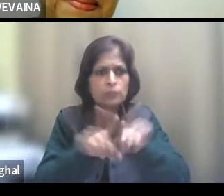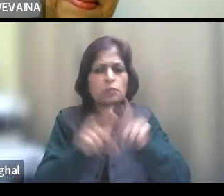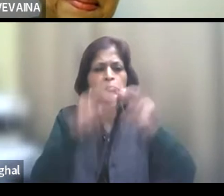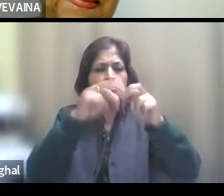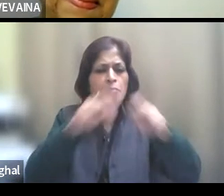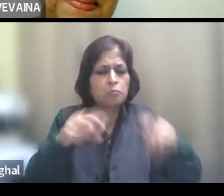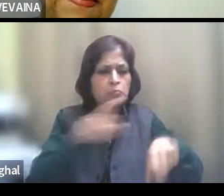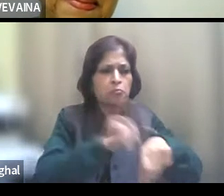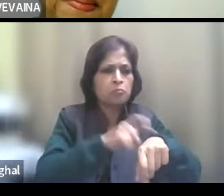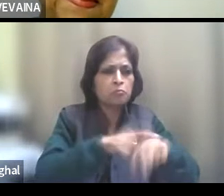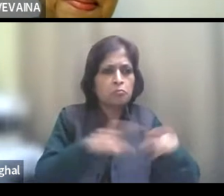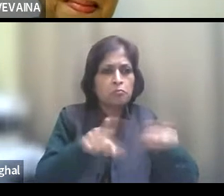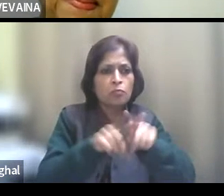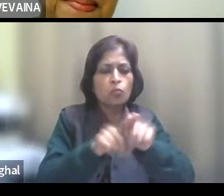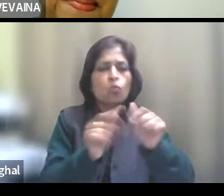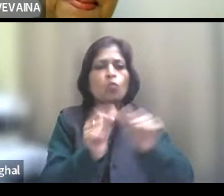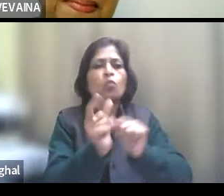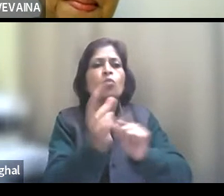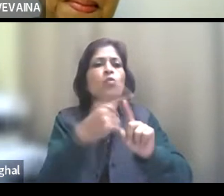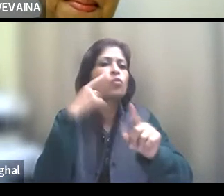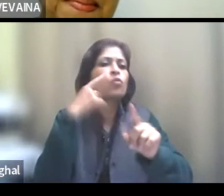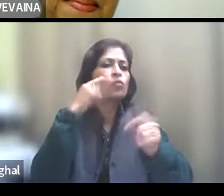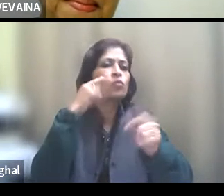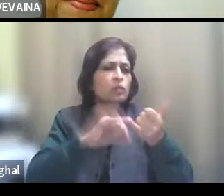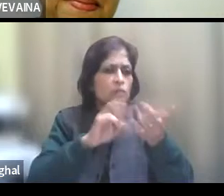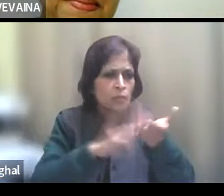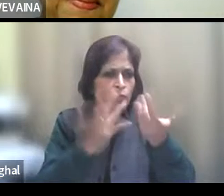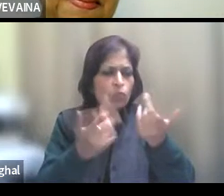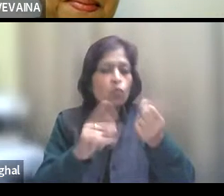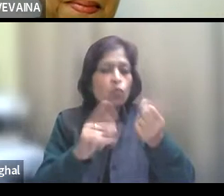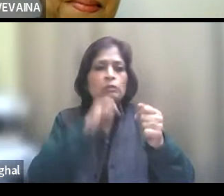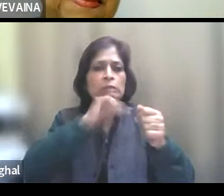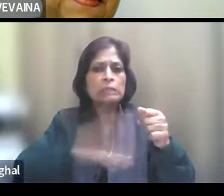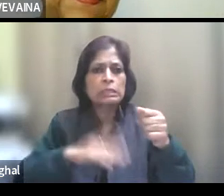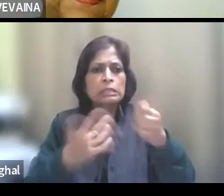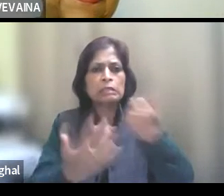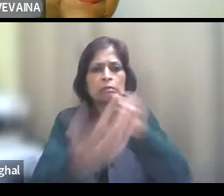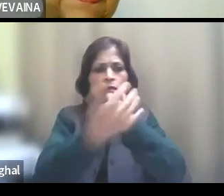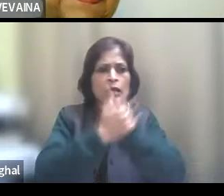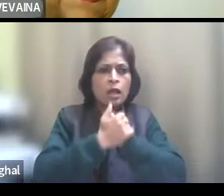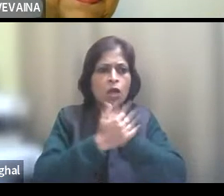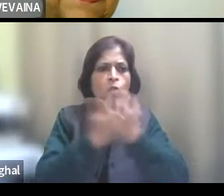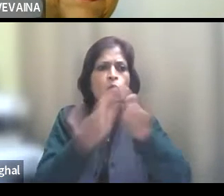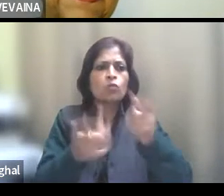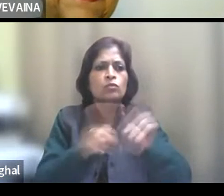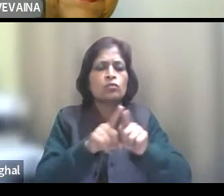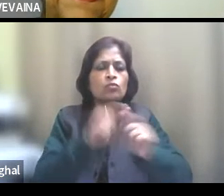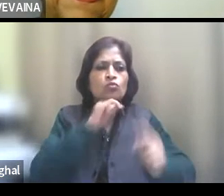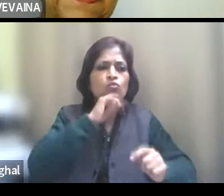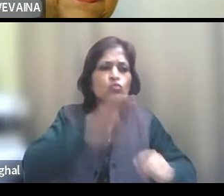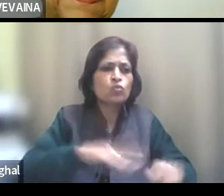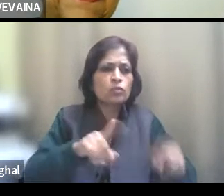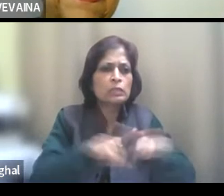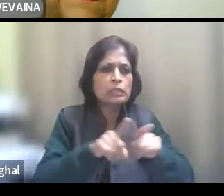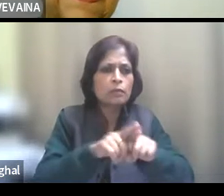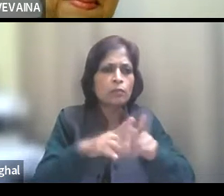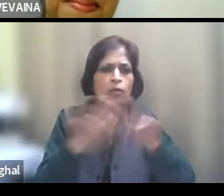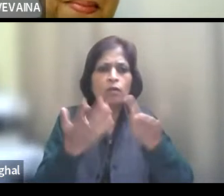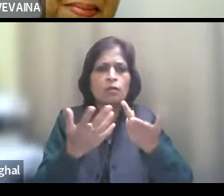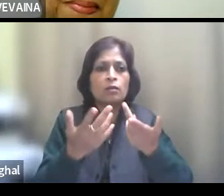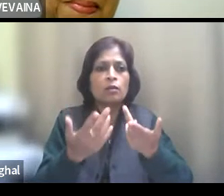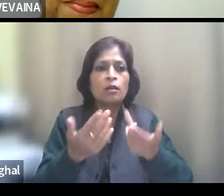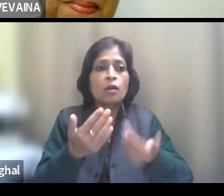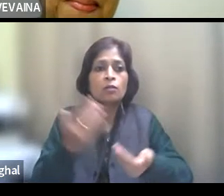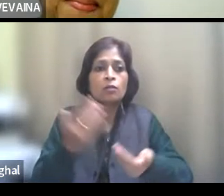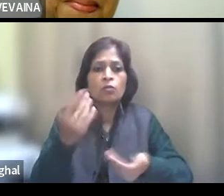projects on autism and early diagnosis and assessment in early years, about the early signs about children